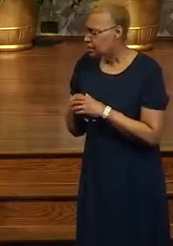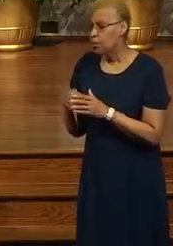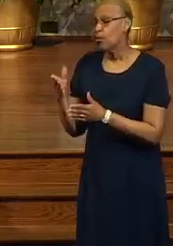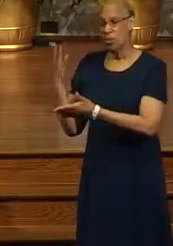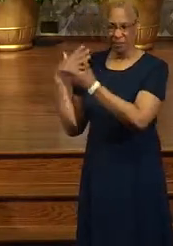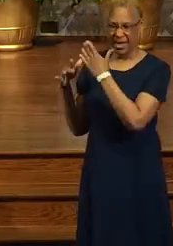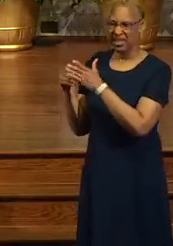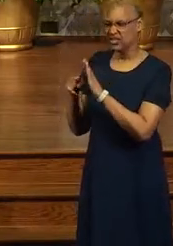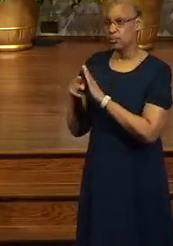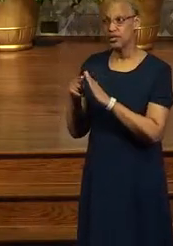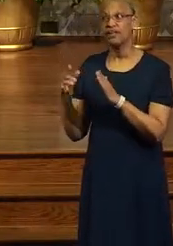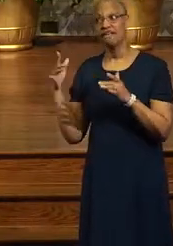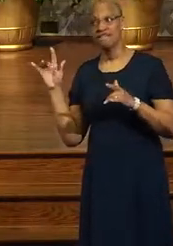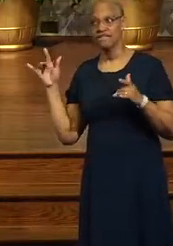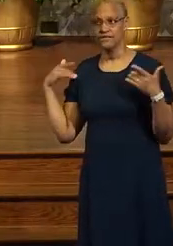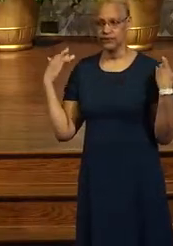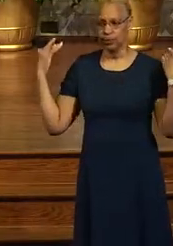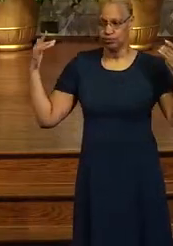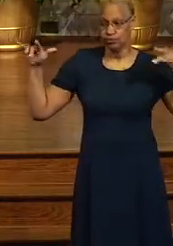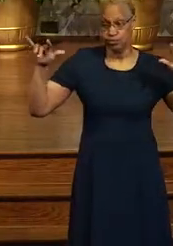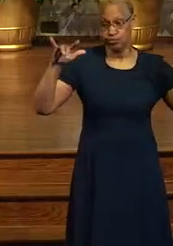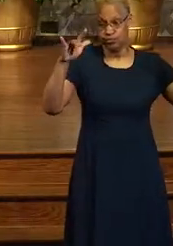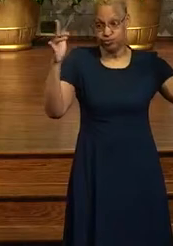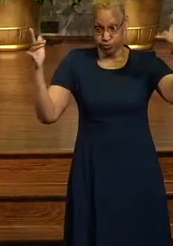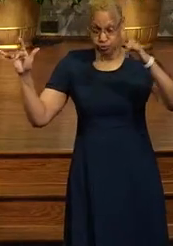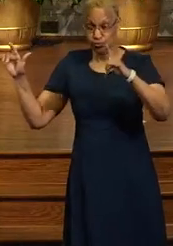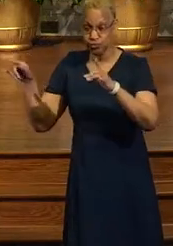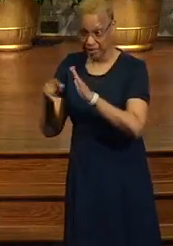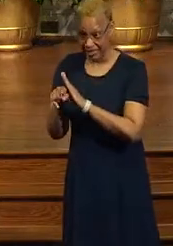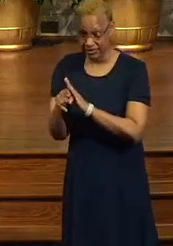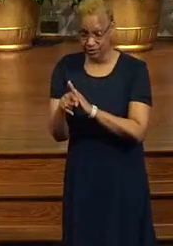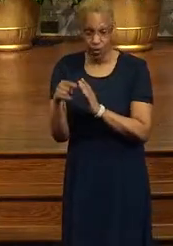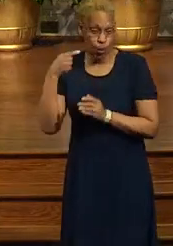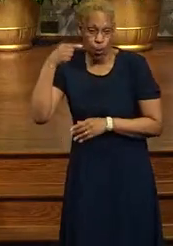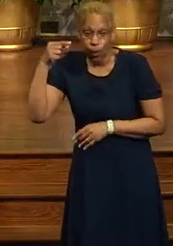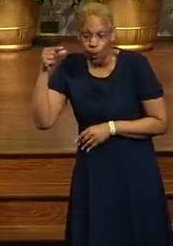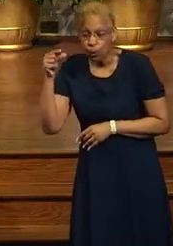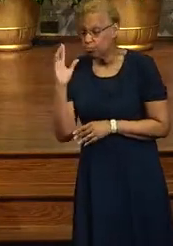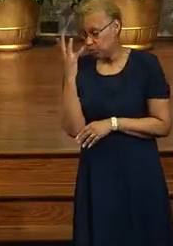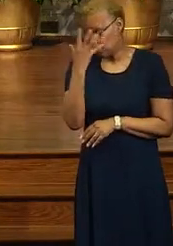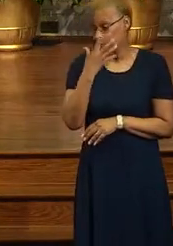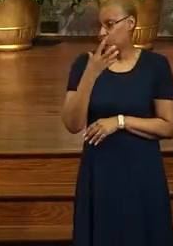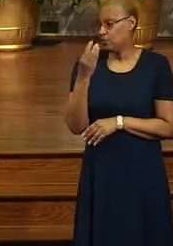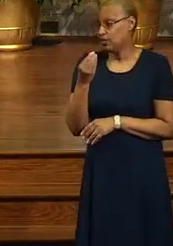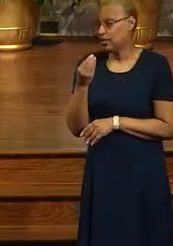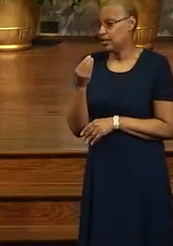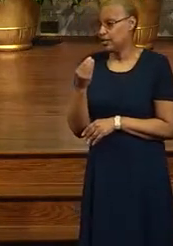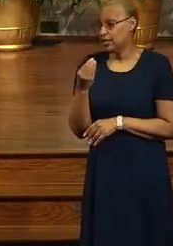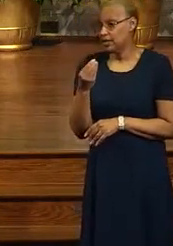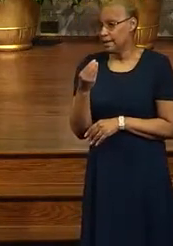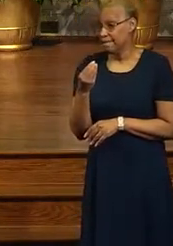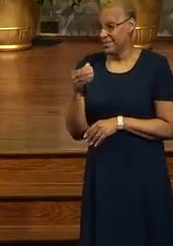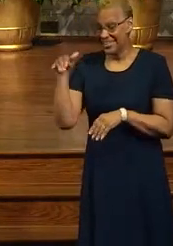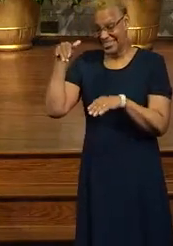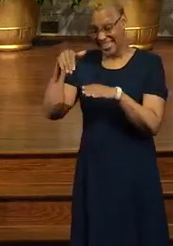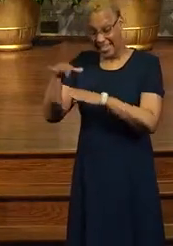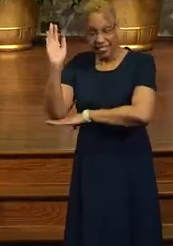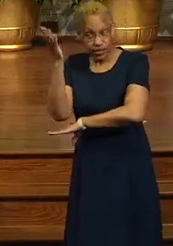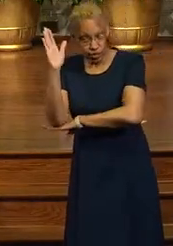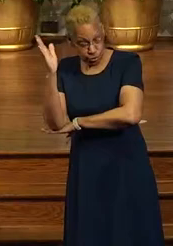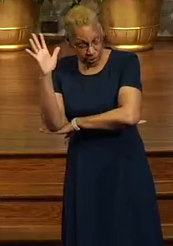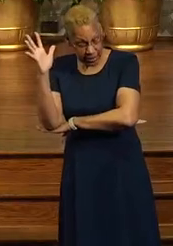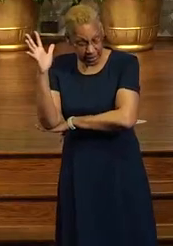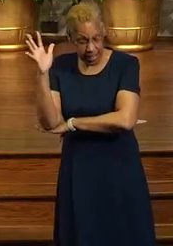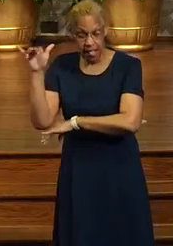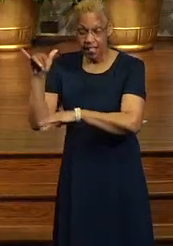flew wherever he wanted to. He was gold in appearance. And there he was in the tree that God